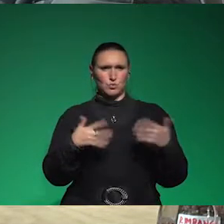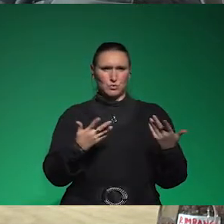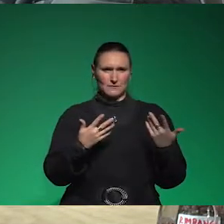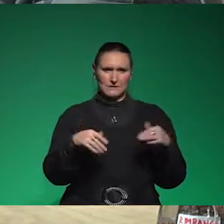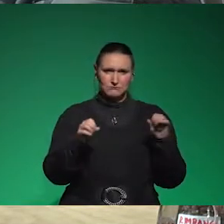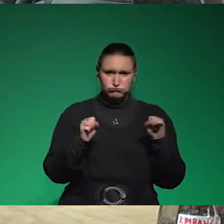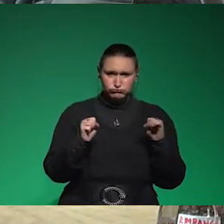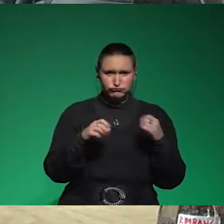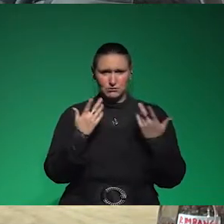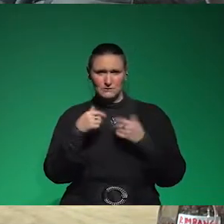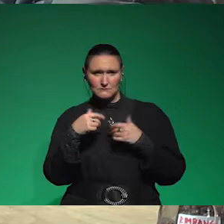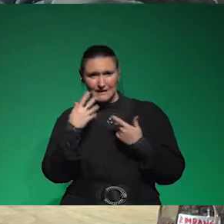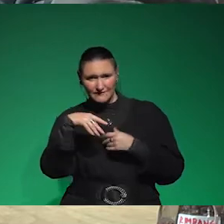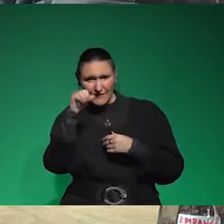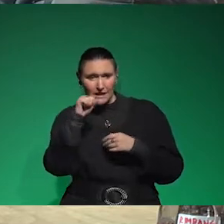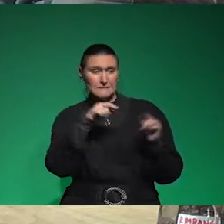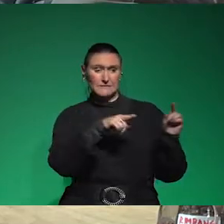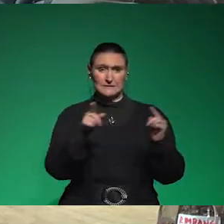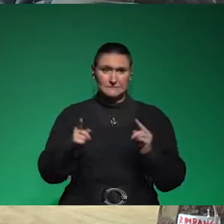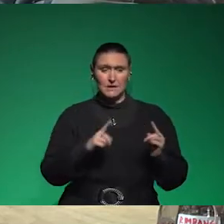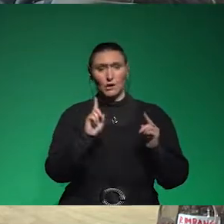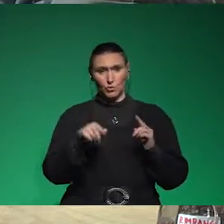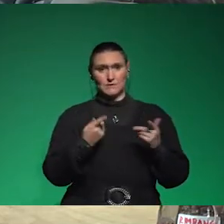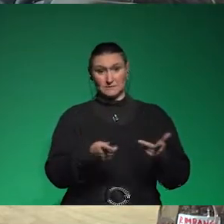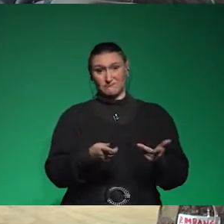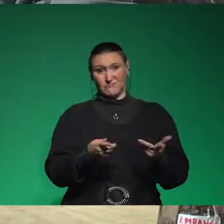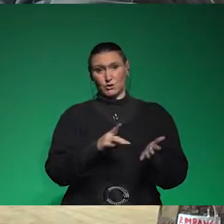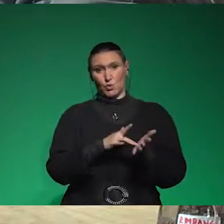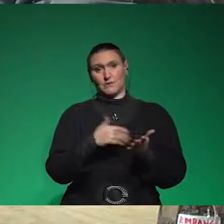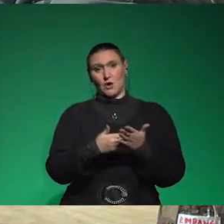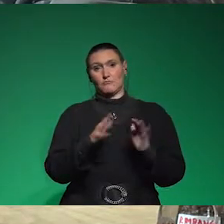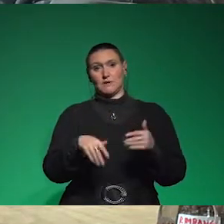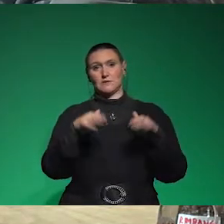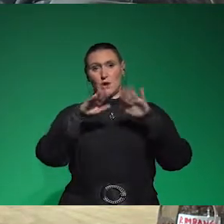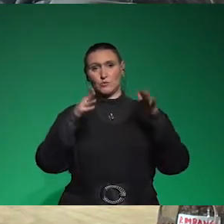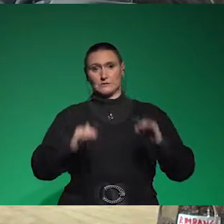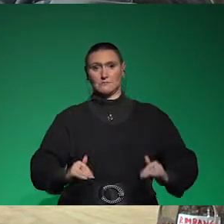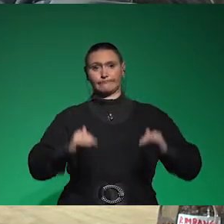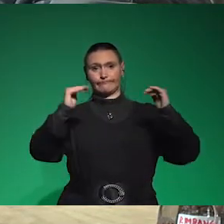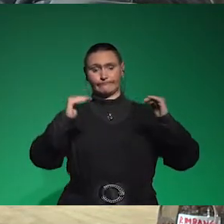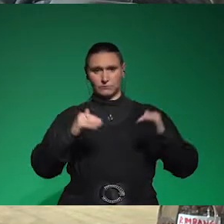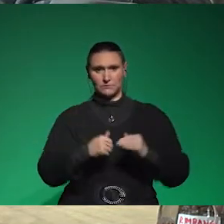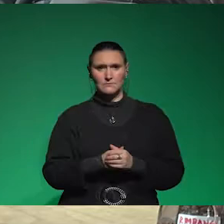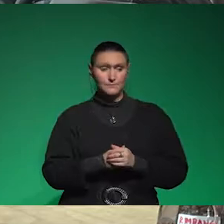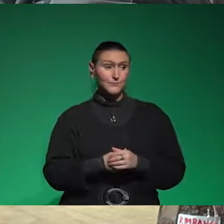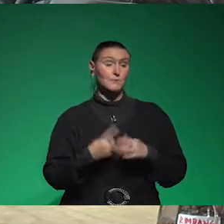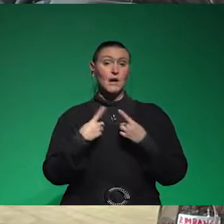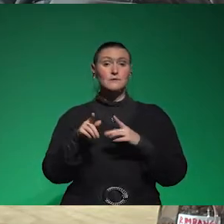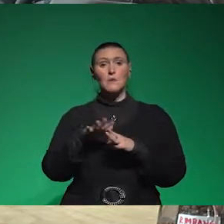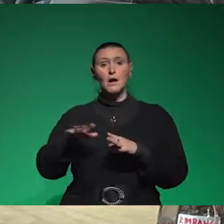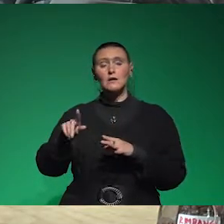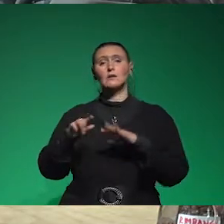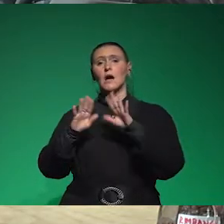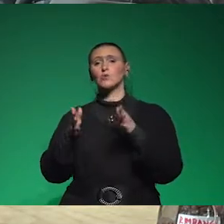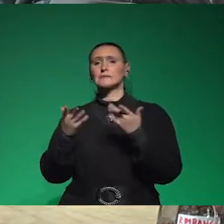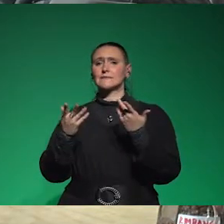area it's different kind of house that they built, because